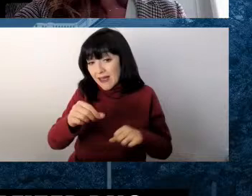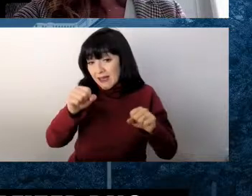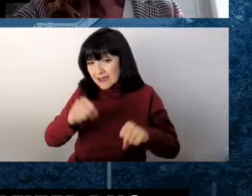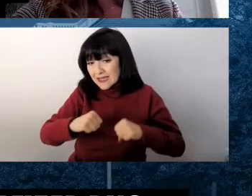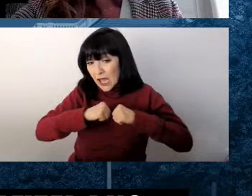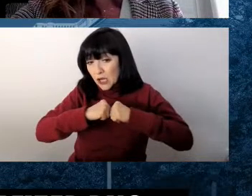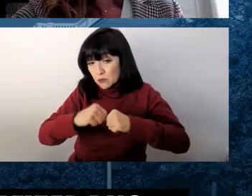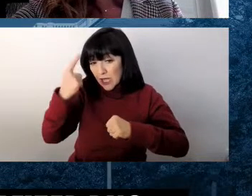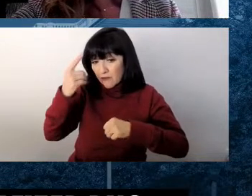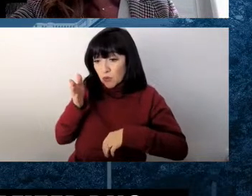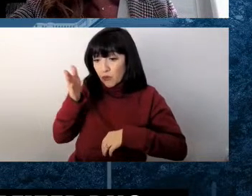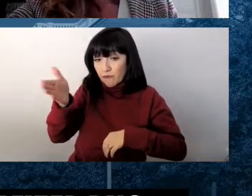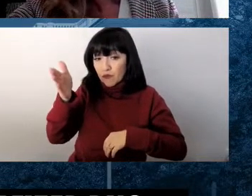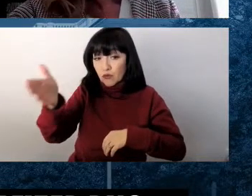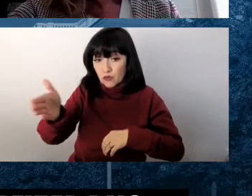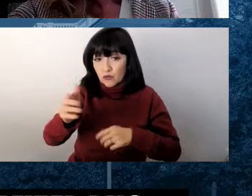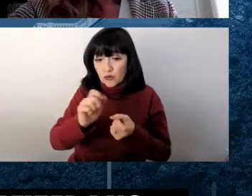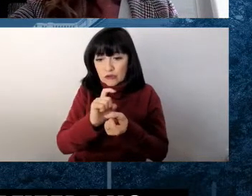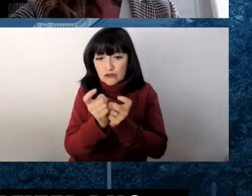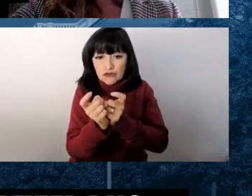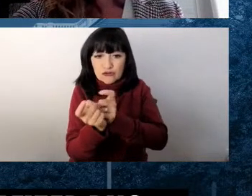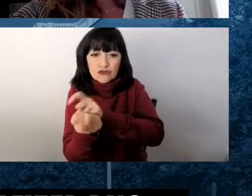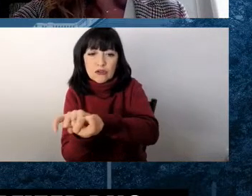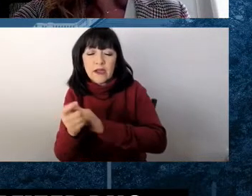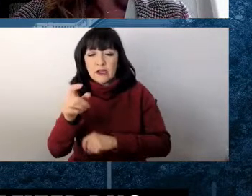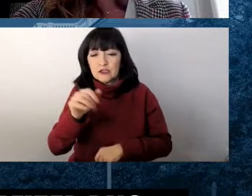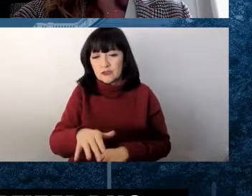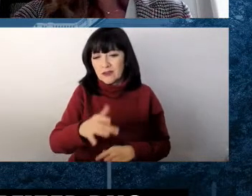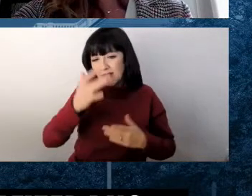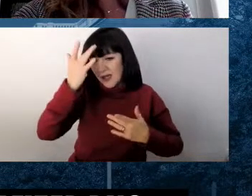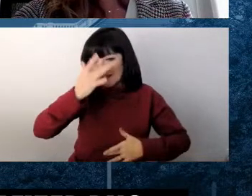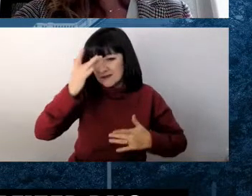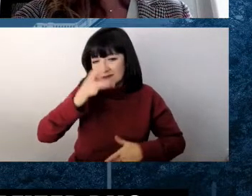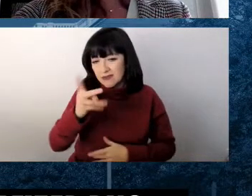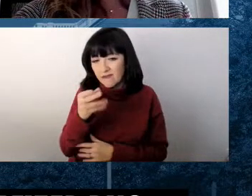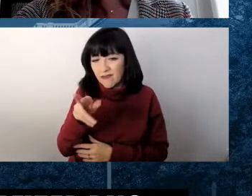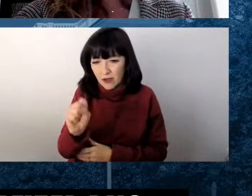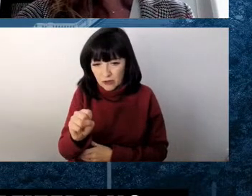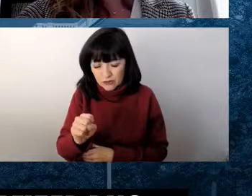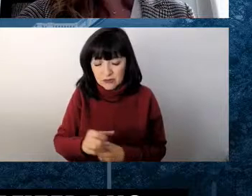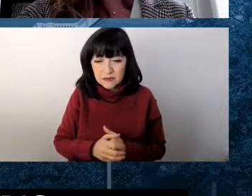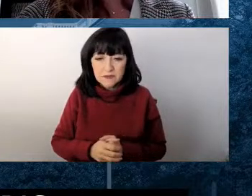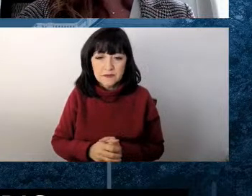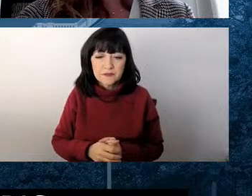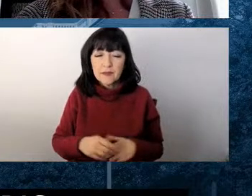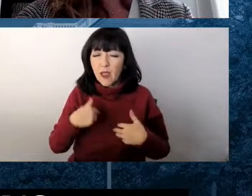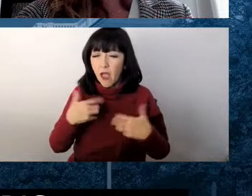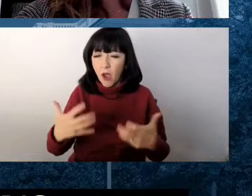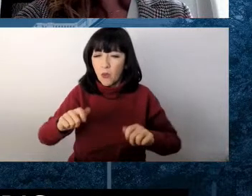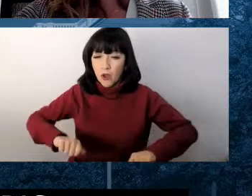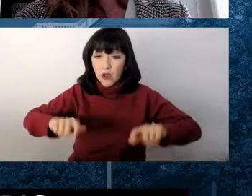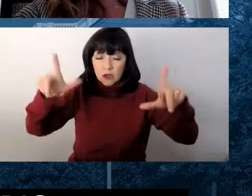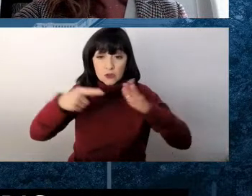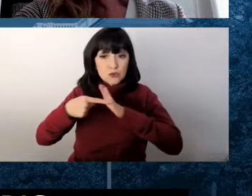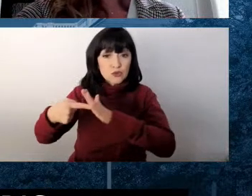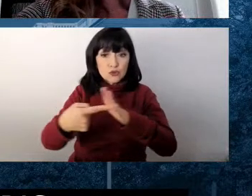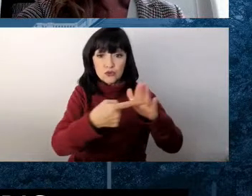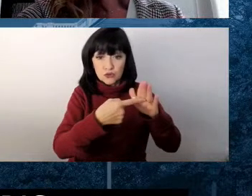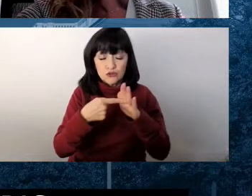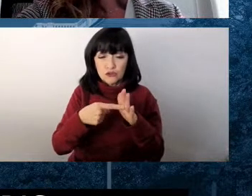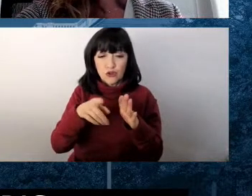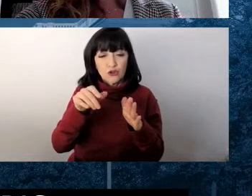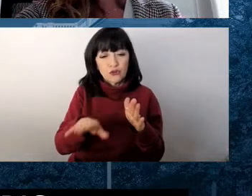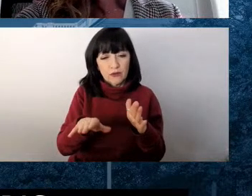on the next slide, I want to share a little bit about an article that was published in the Journal of the American